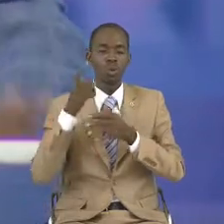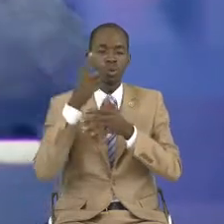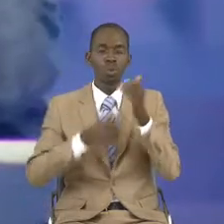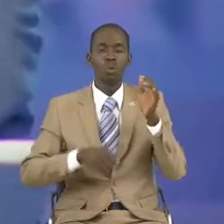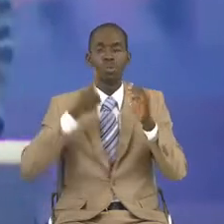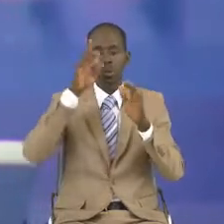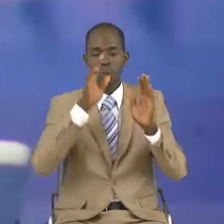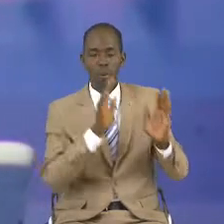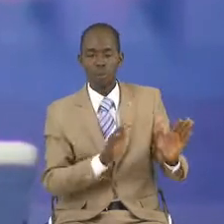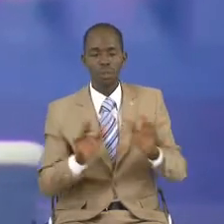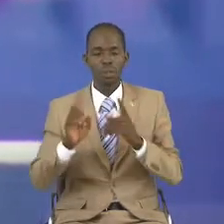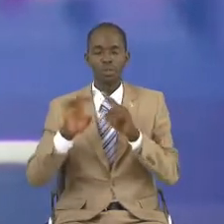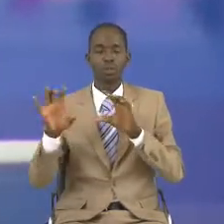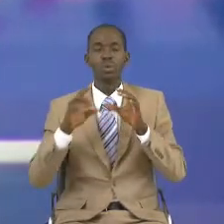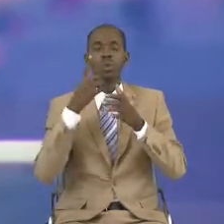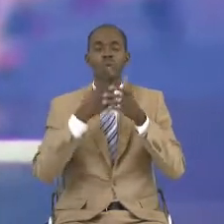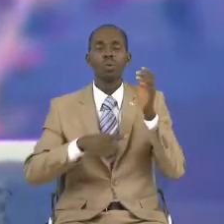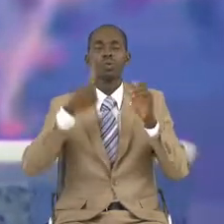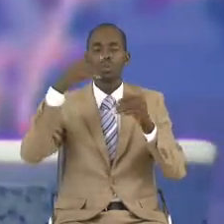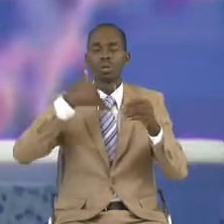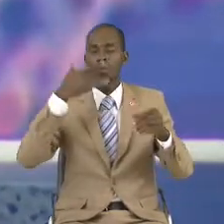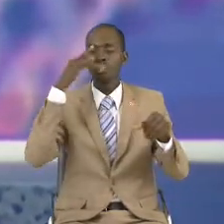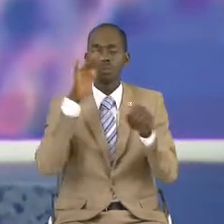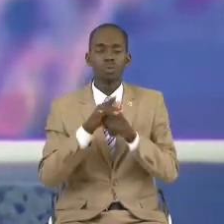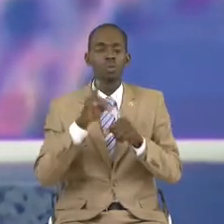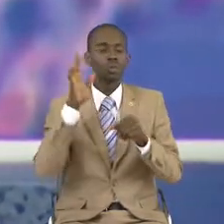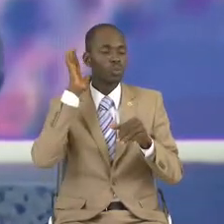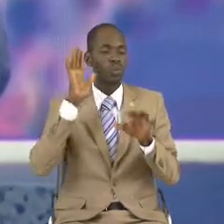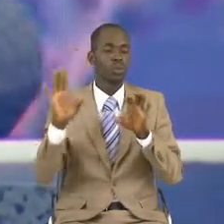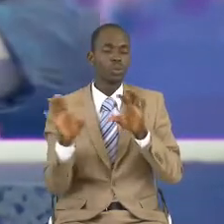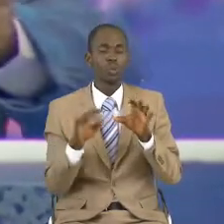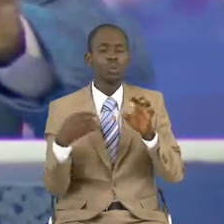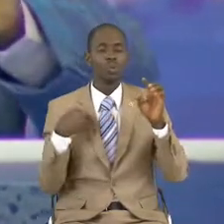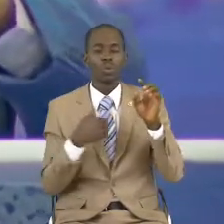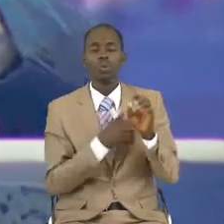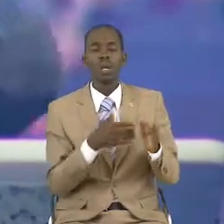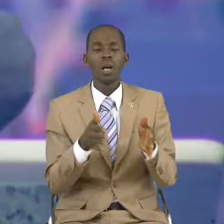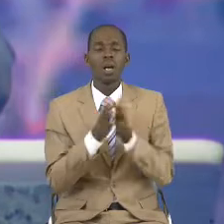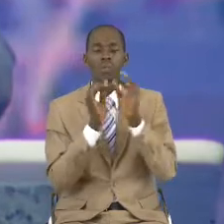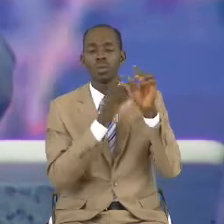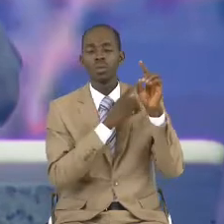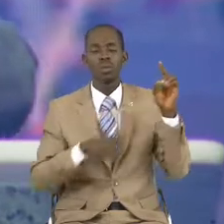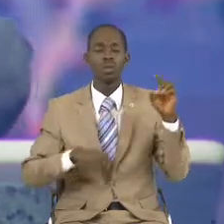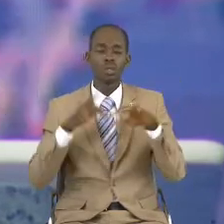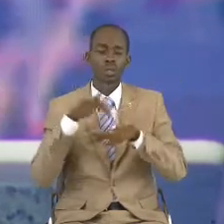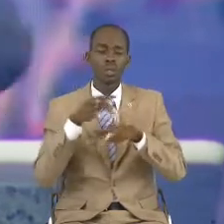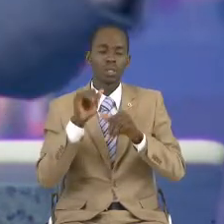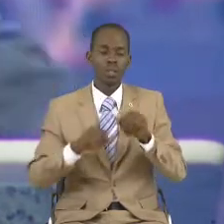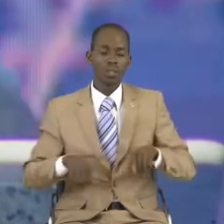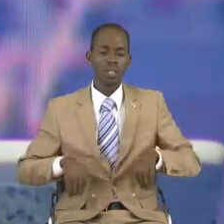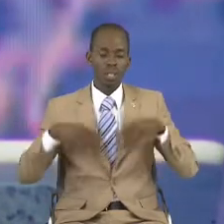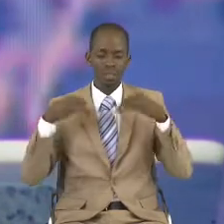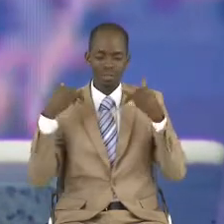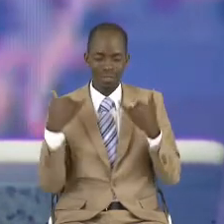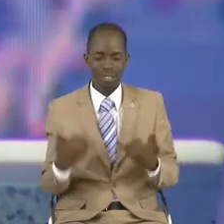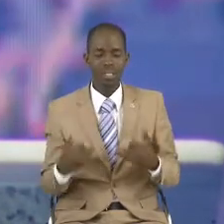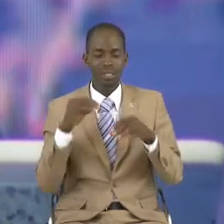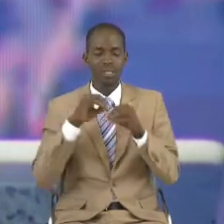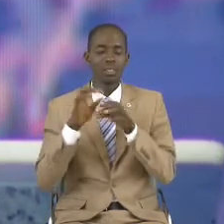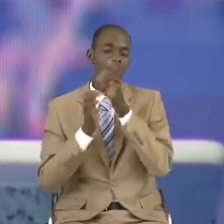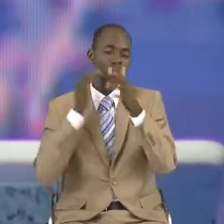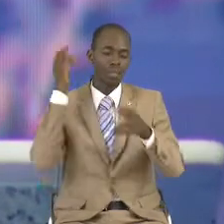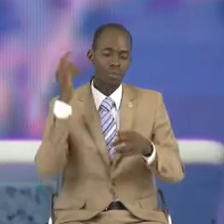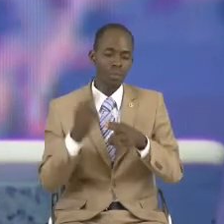do and what you are promised you are going to do we ask our lord that you touch every life right now in jesus